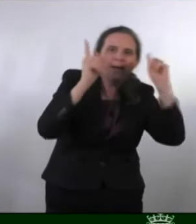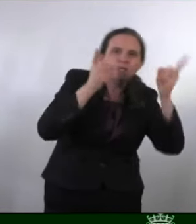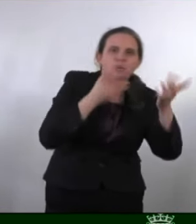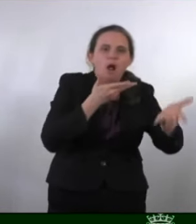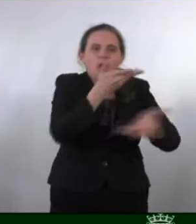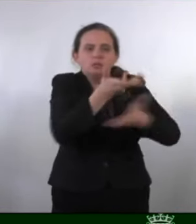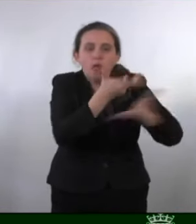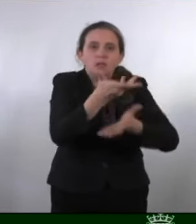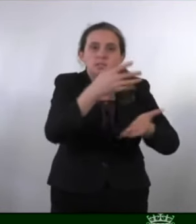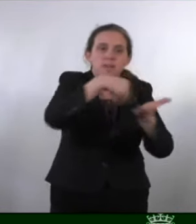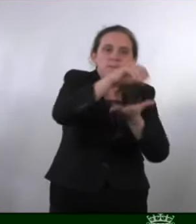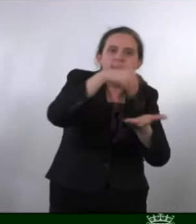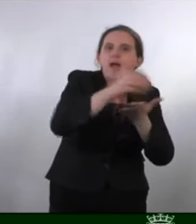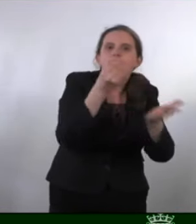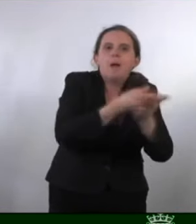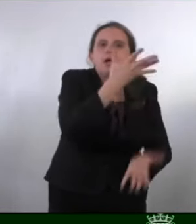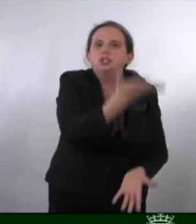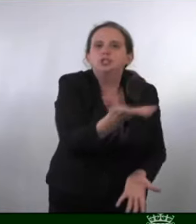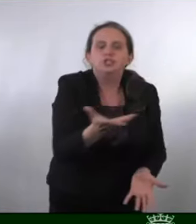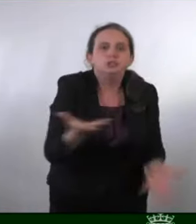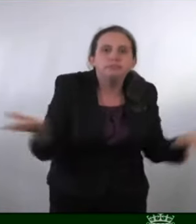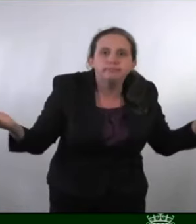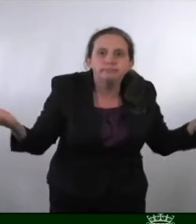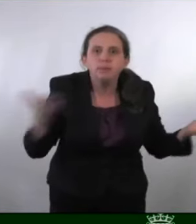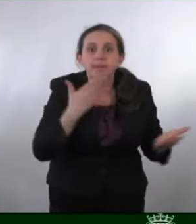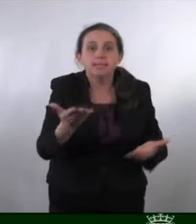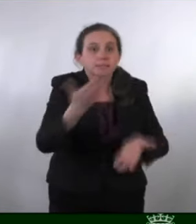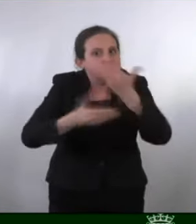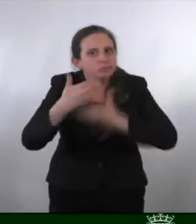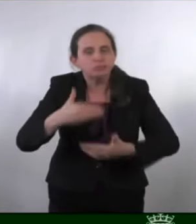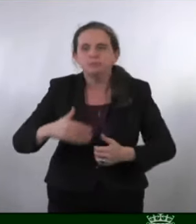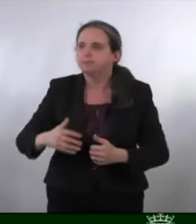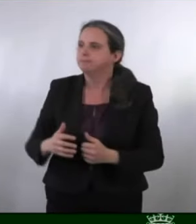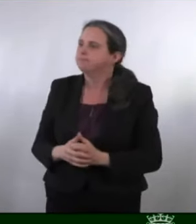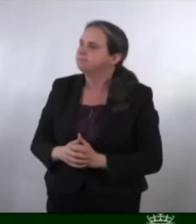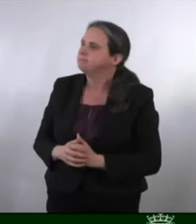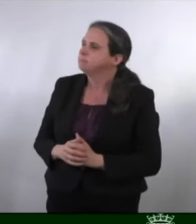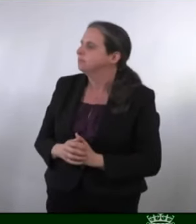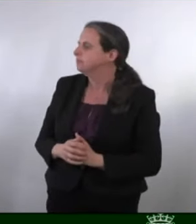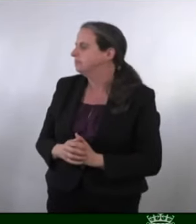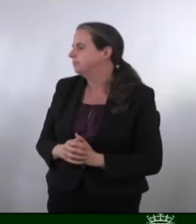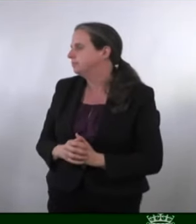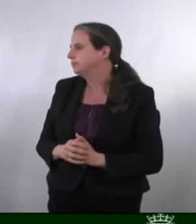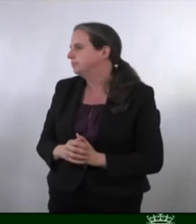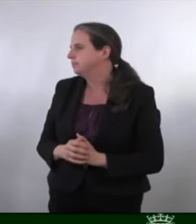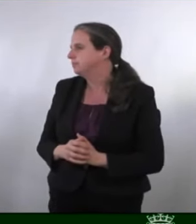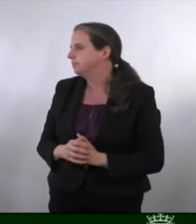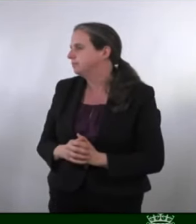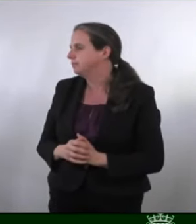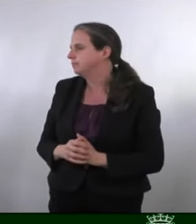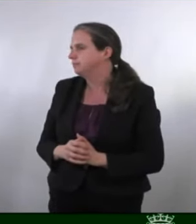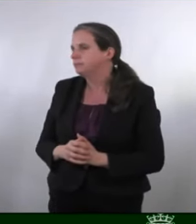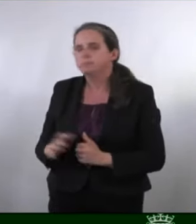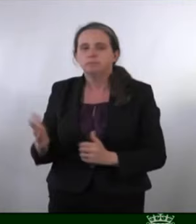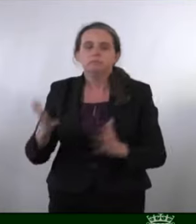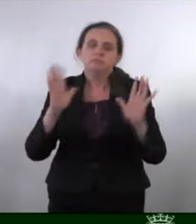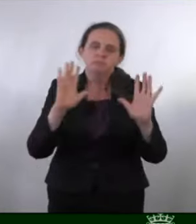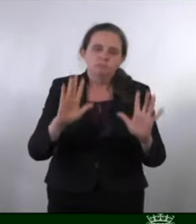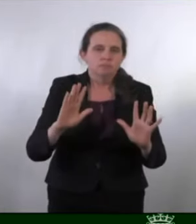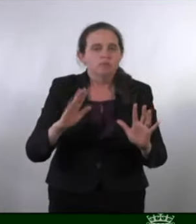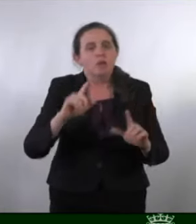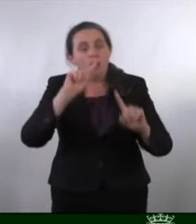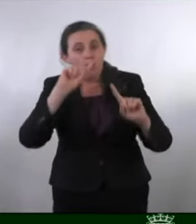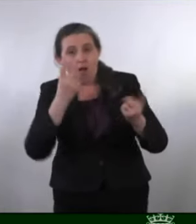Minister. Well, Madam Deputy Speaker, I can't give her the breakdown of the figures now, but what I can certainly tell her is